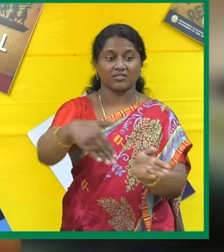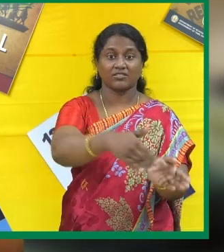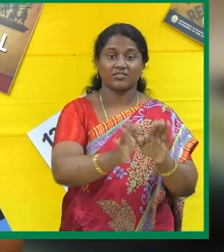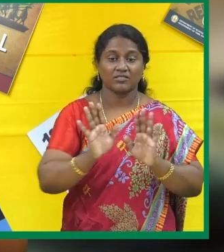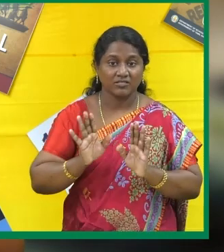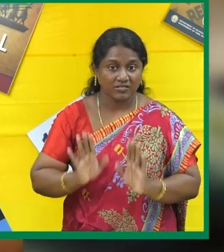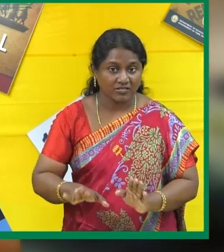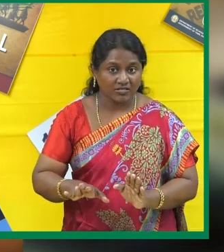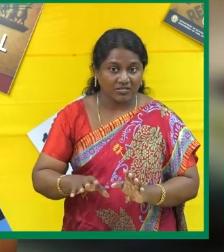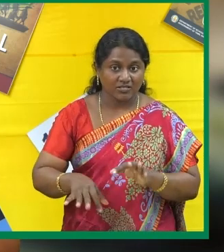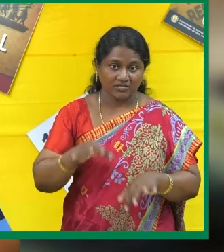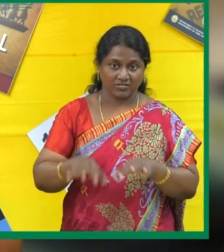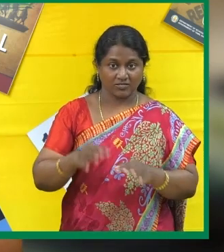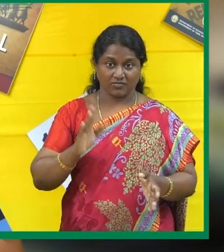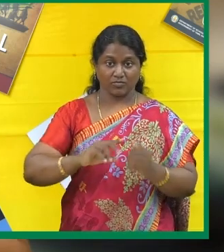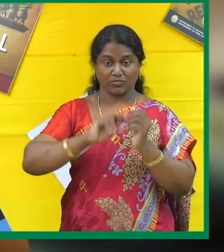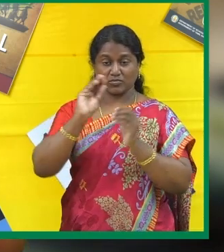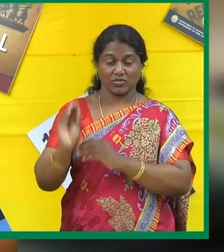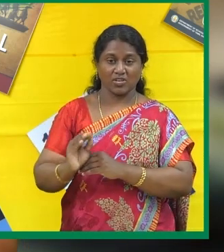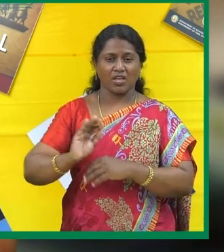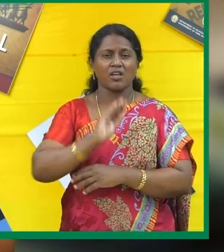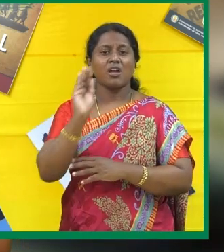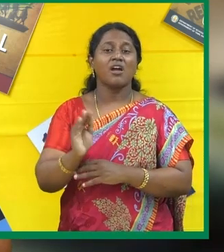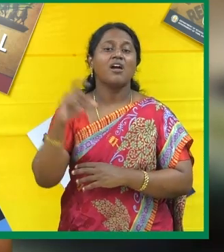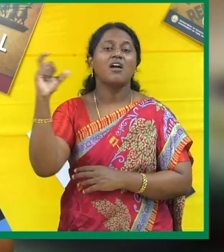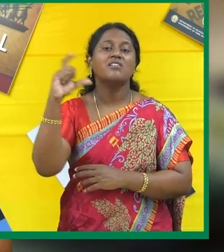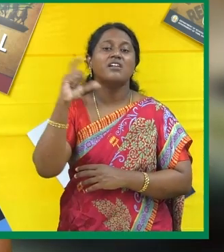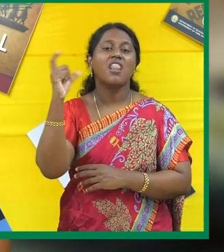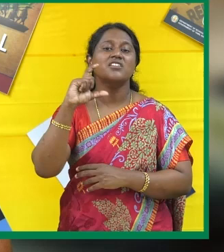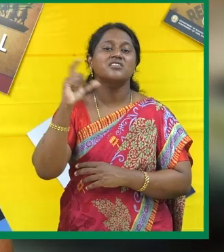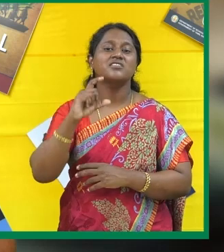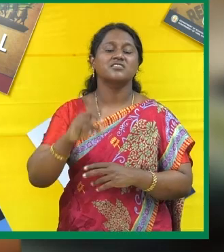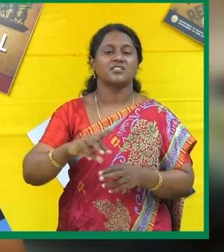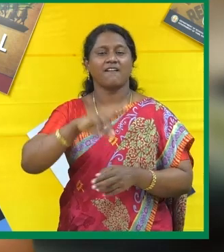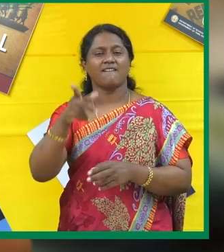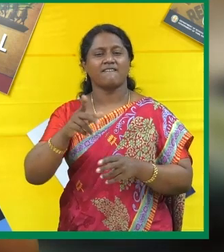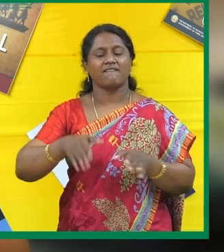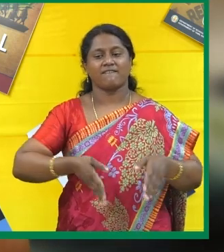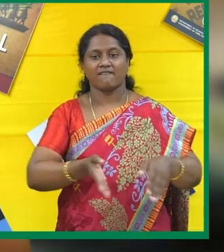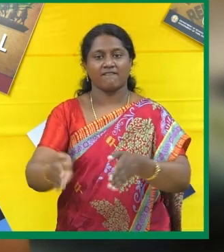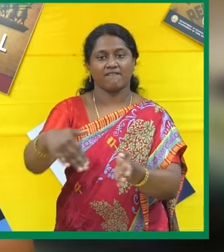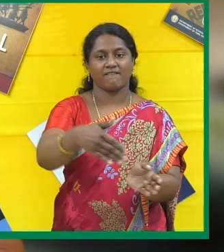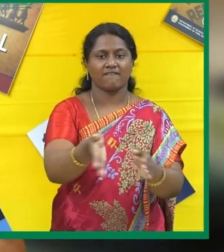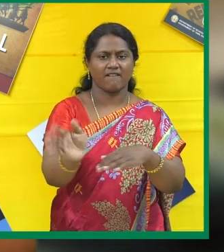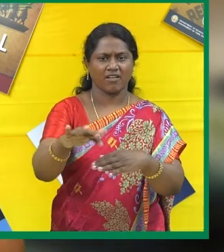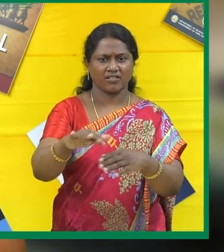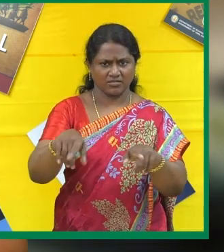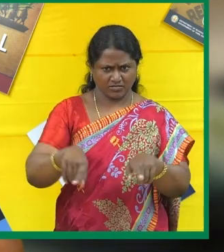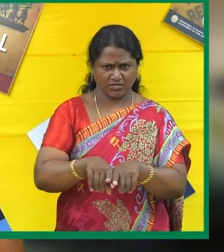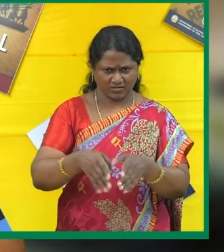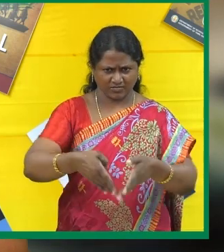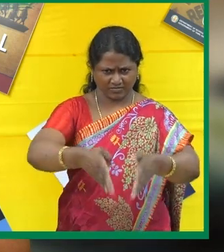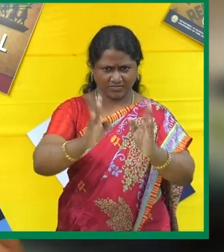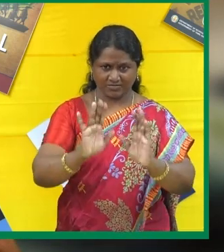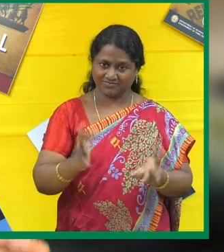to aim for the future. Then after finishing your career in the college life, you have to turn some turning points in your